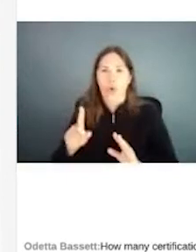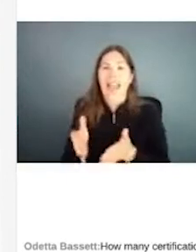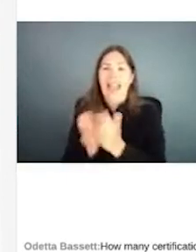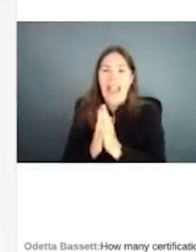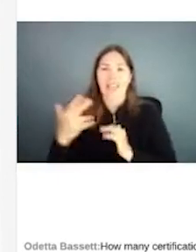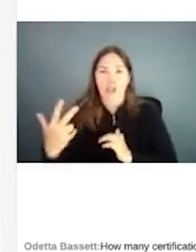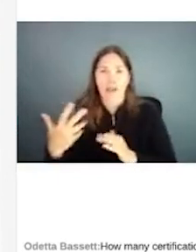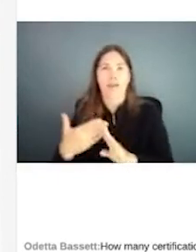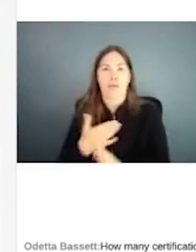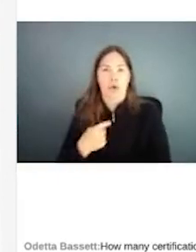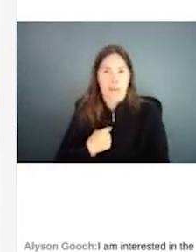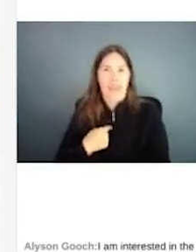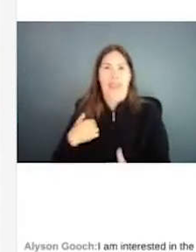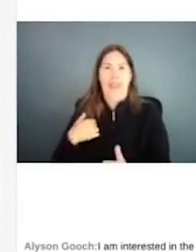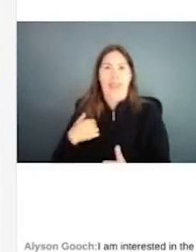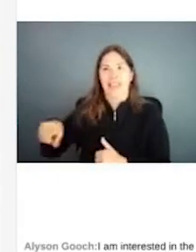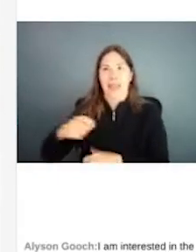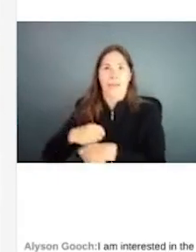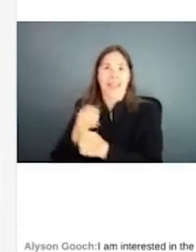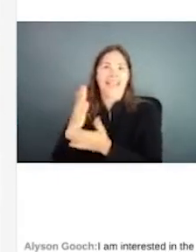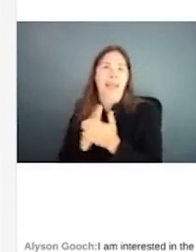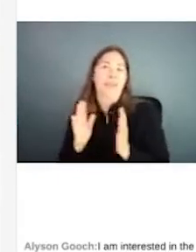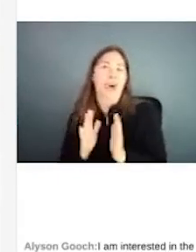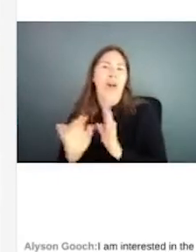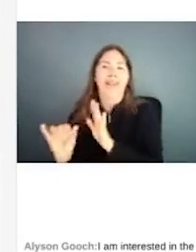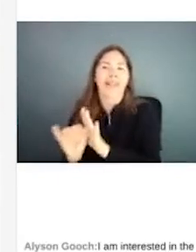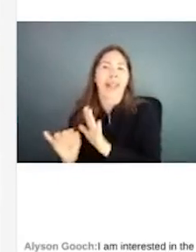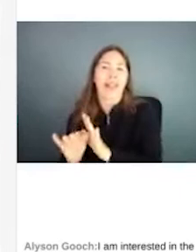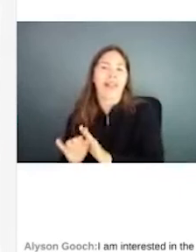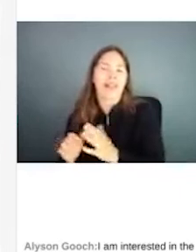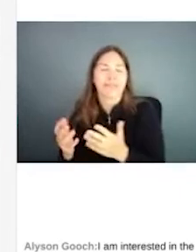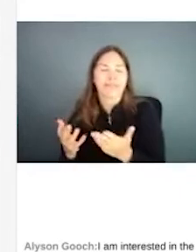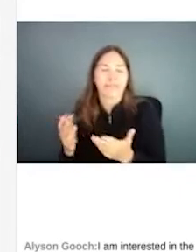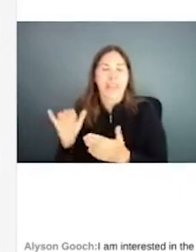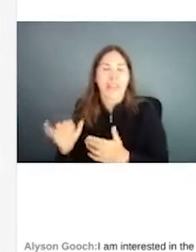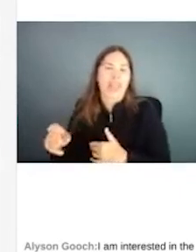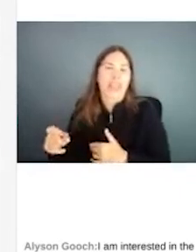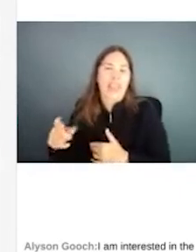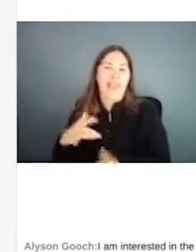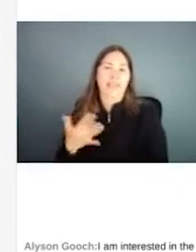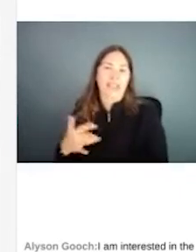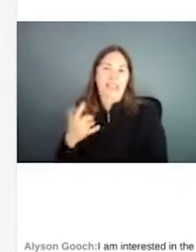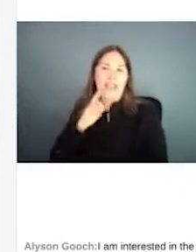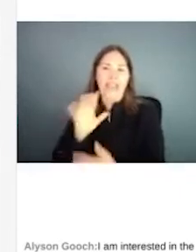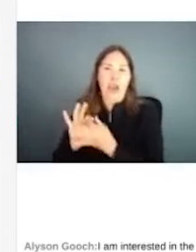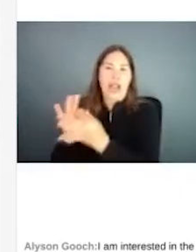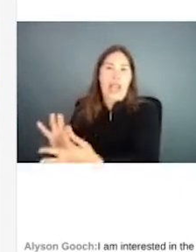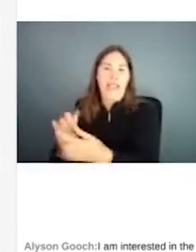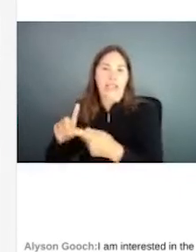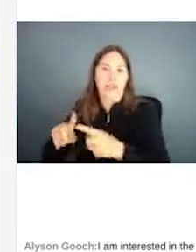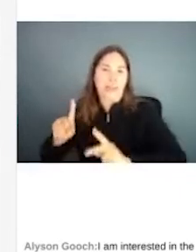Me, and having them create some little identity that, you know, they sort of feel like they're connected to some